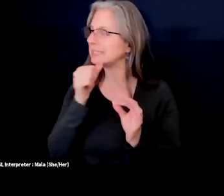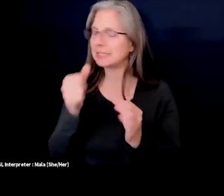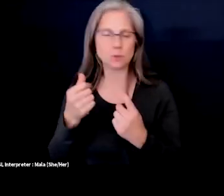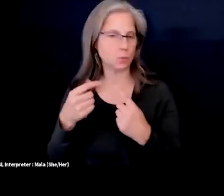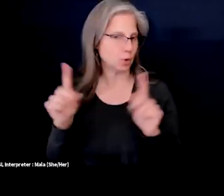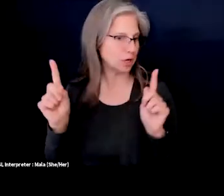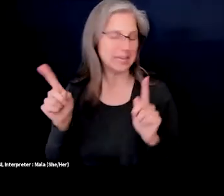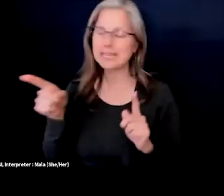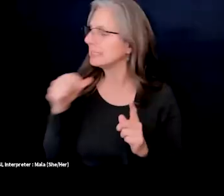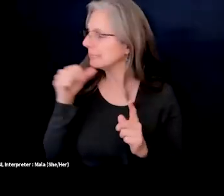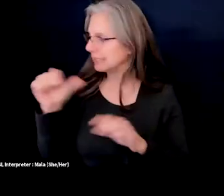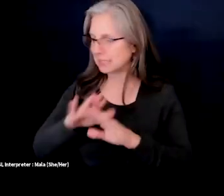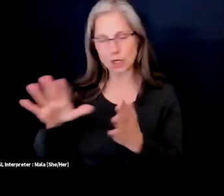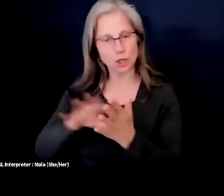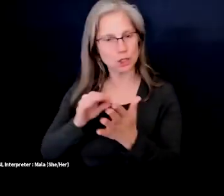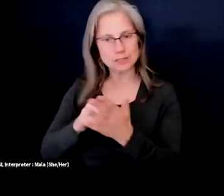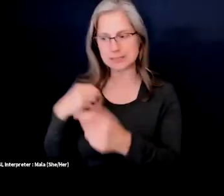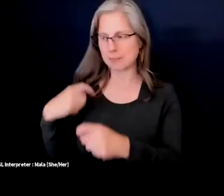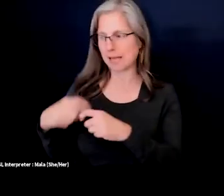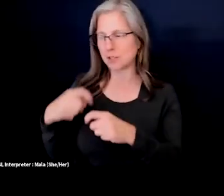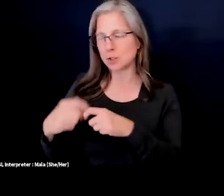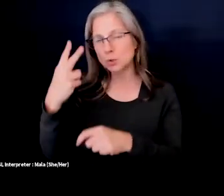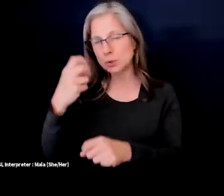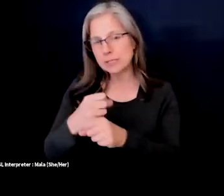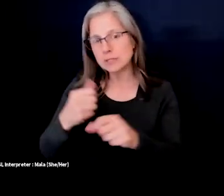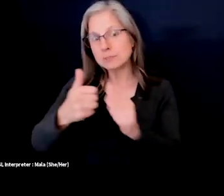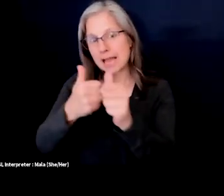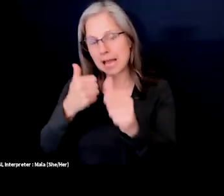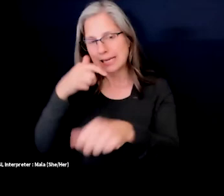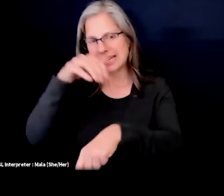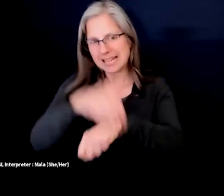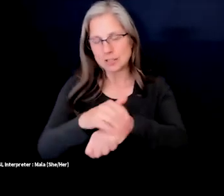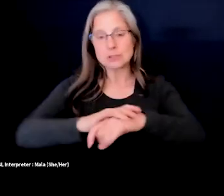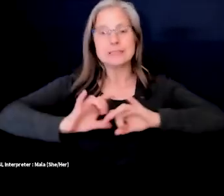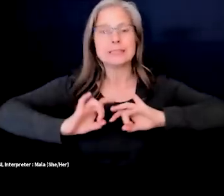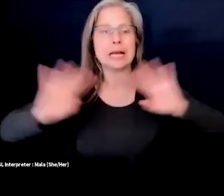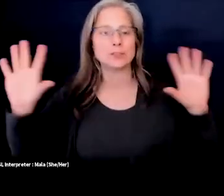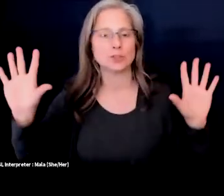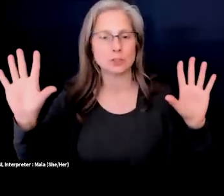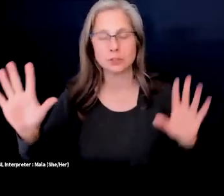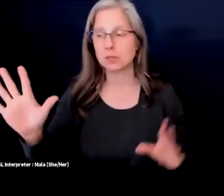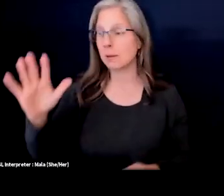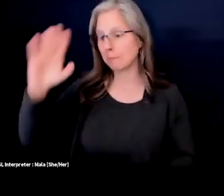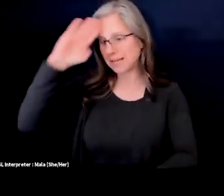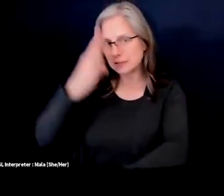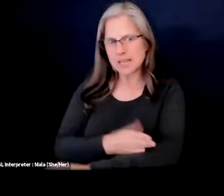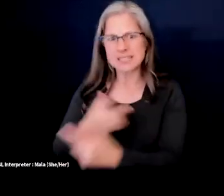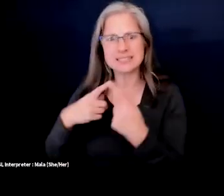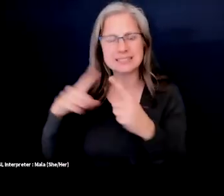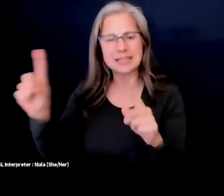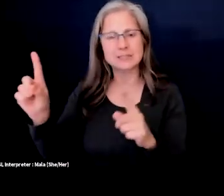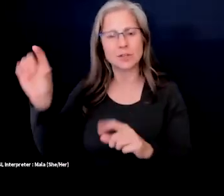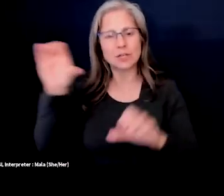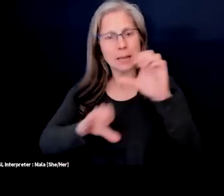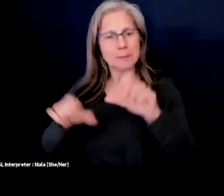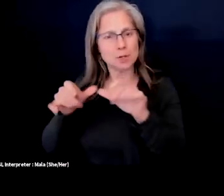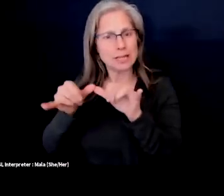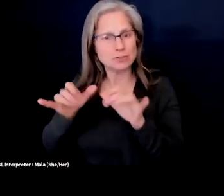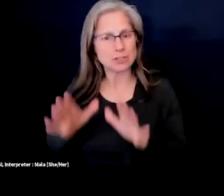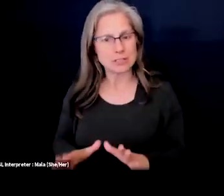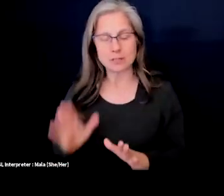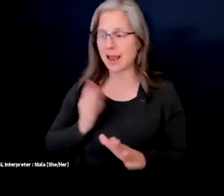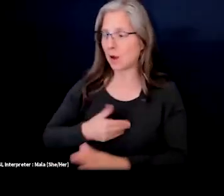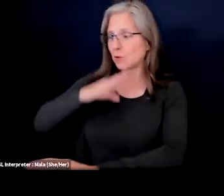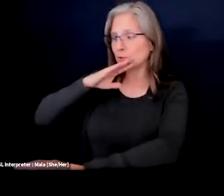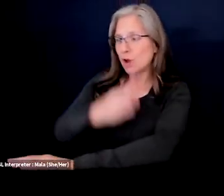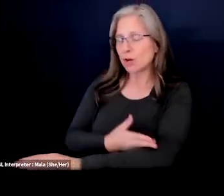He didn't learn Spanish, and he got 2 years behind in English, a disaster. My son is a successful chemical engineer, and our daughter